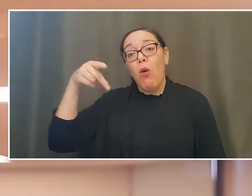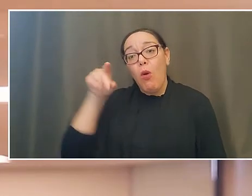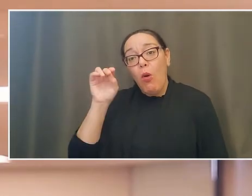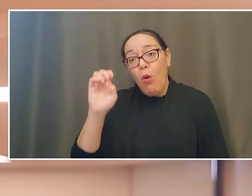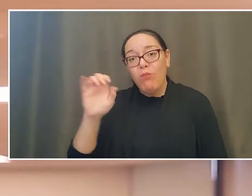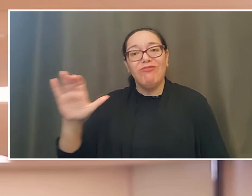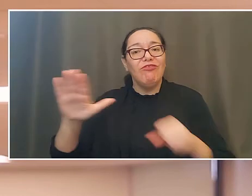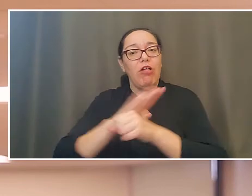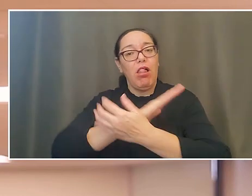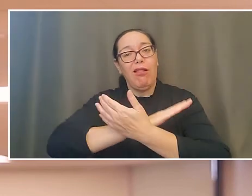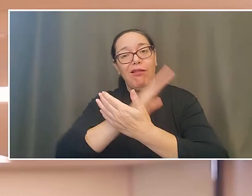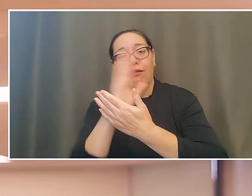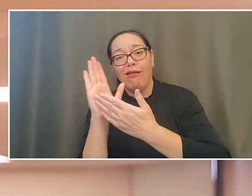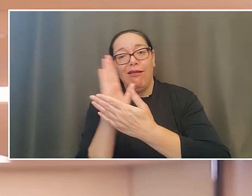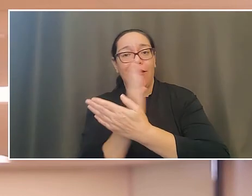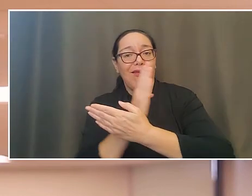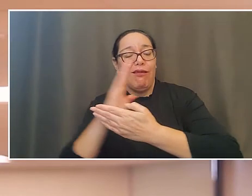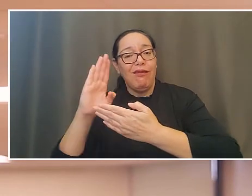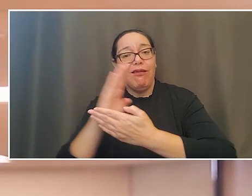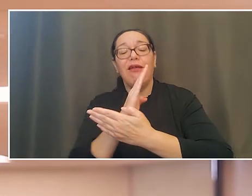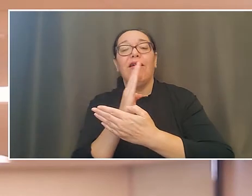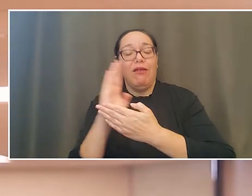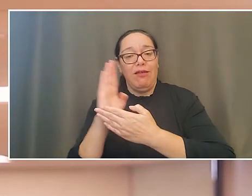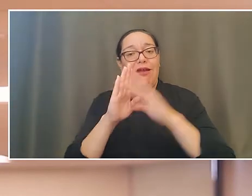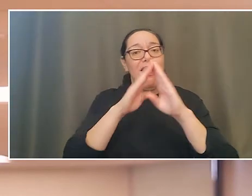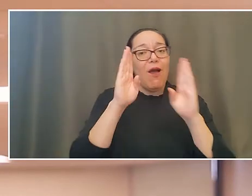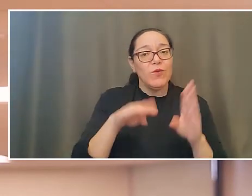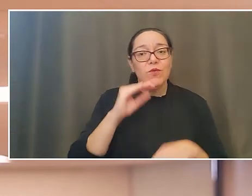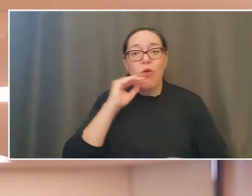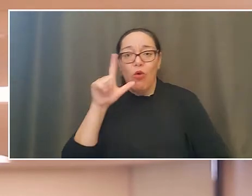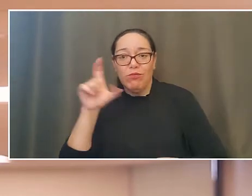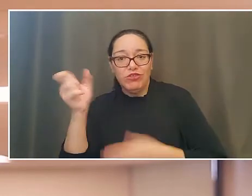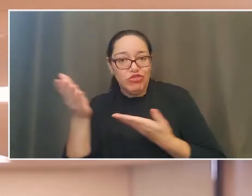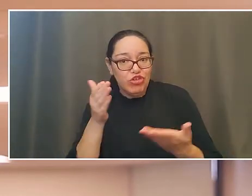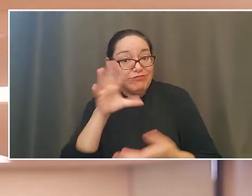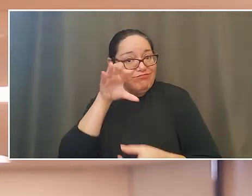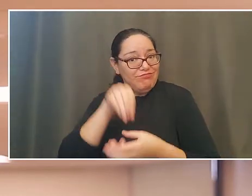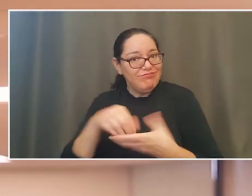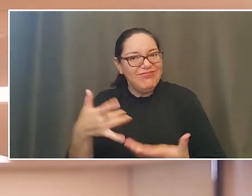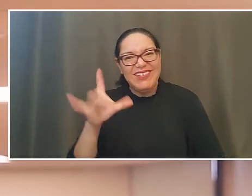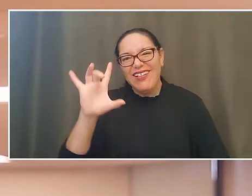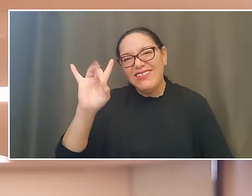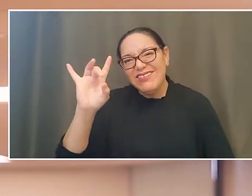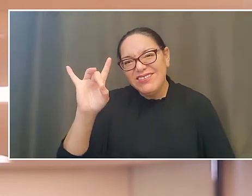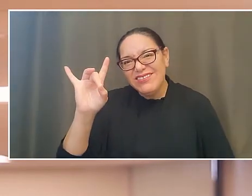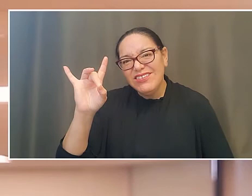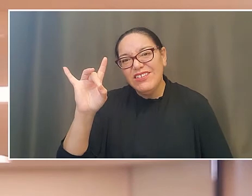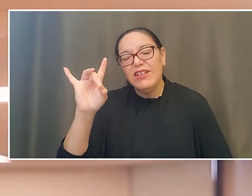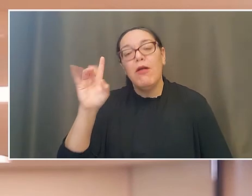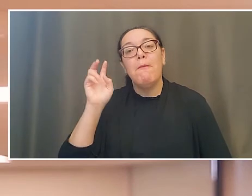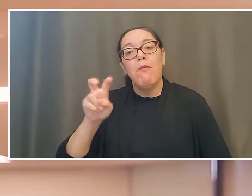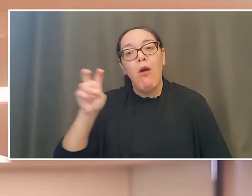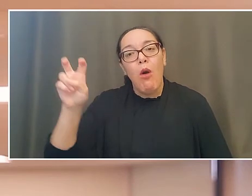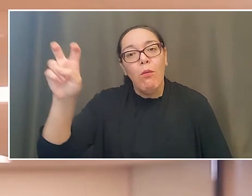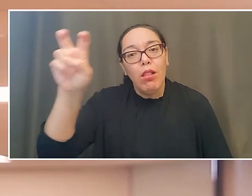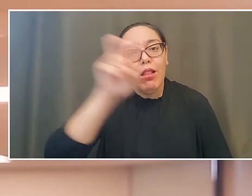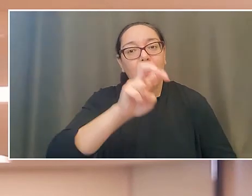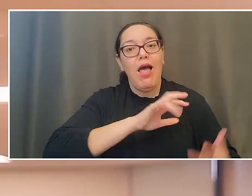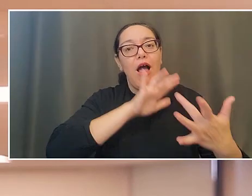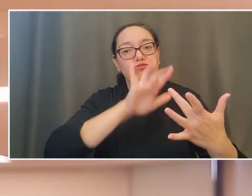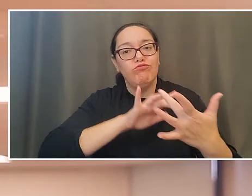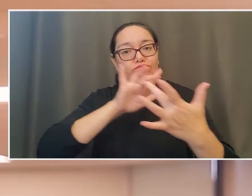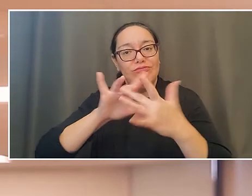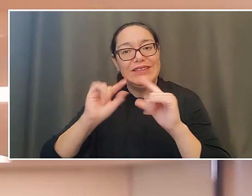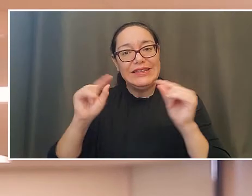of housing and homeless services, including 8 mobile street outreach teams, emergency